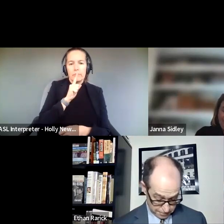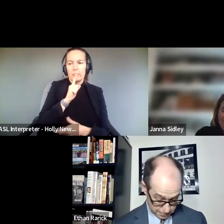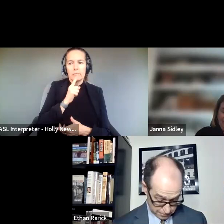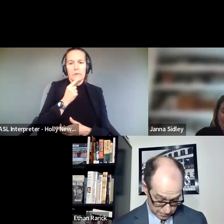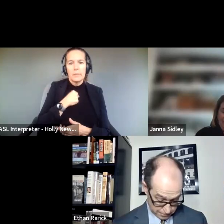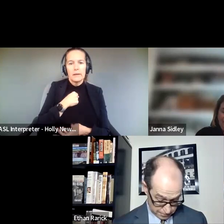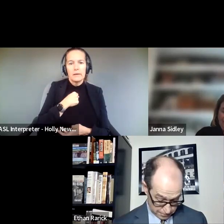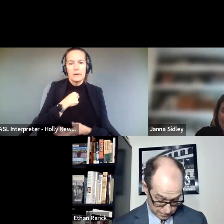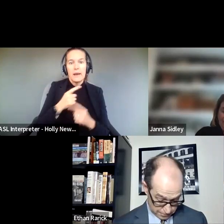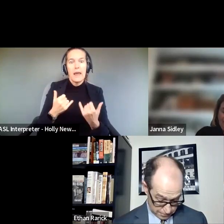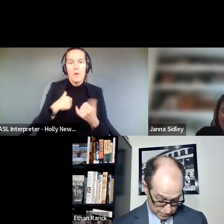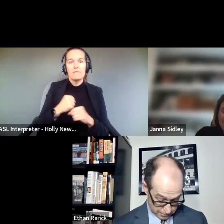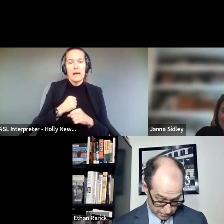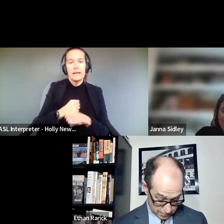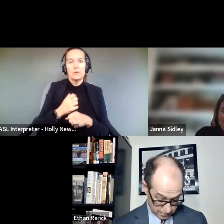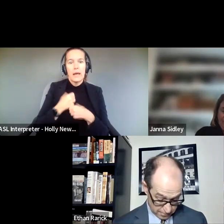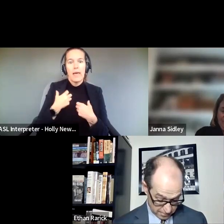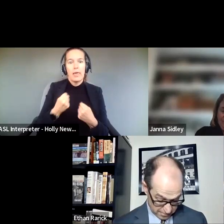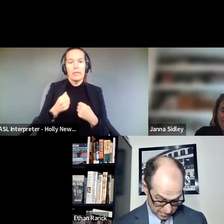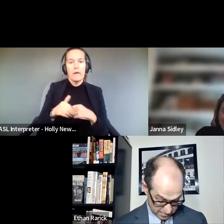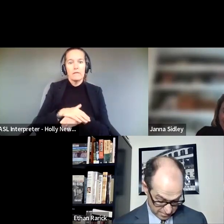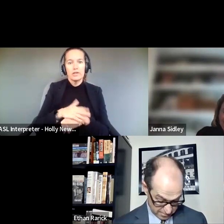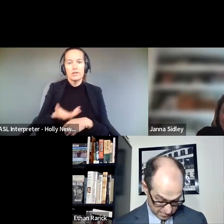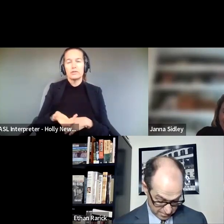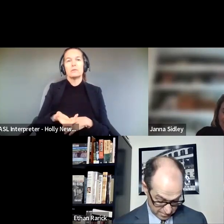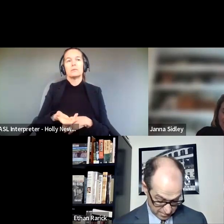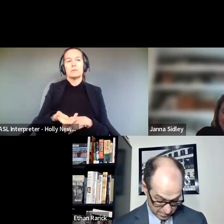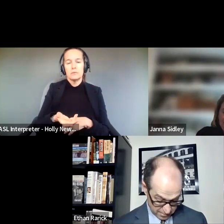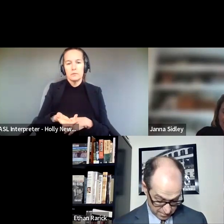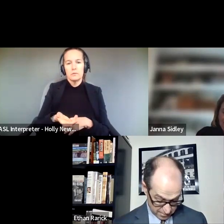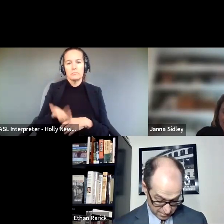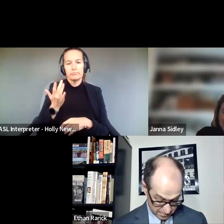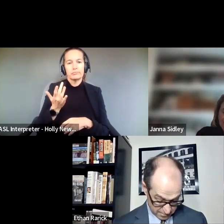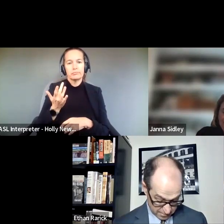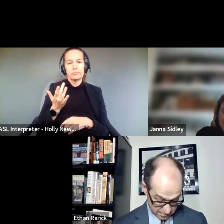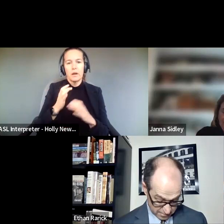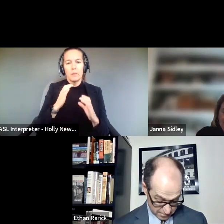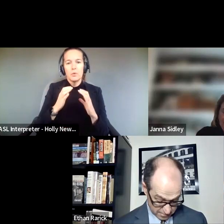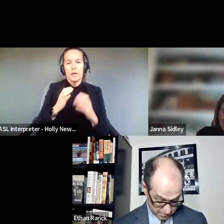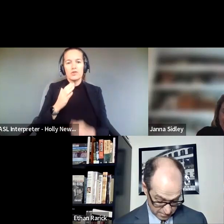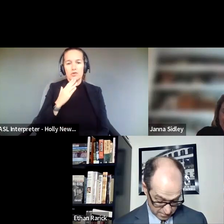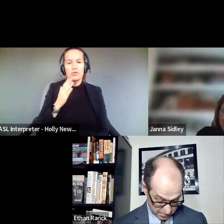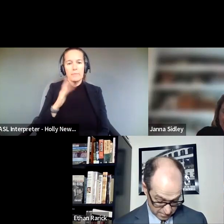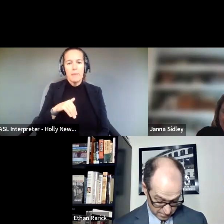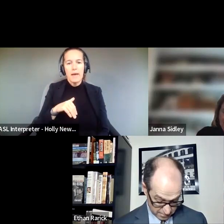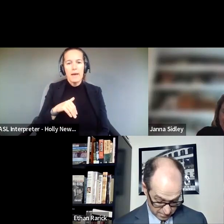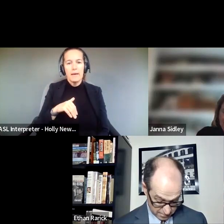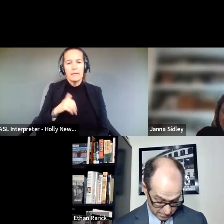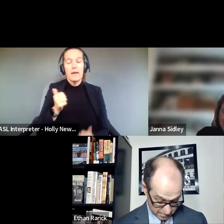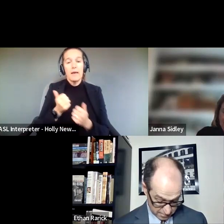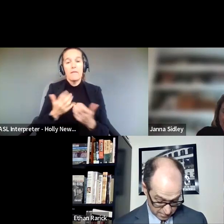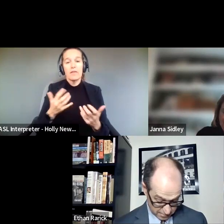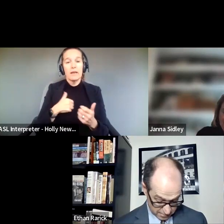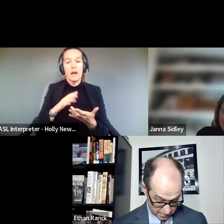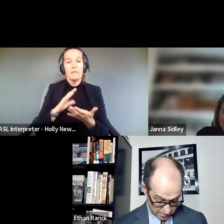with getting him health coverage. The communication is really bad. I've learned everything I've learned